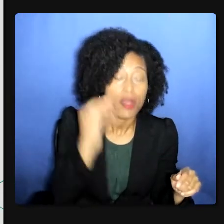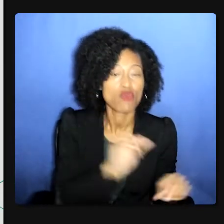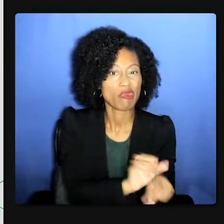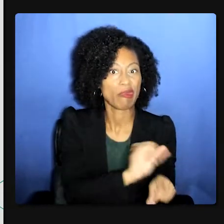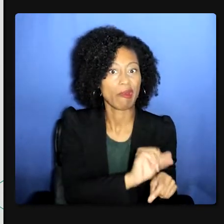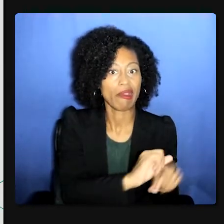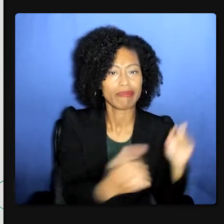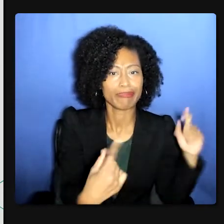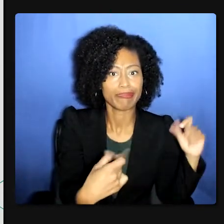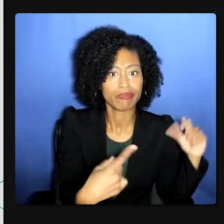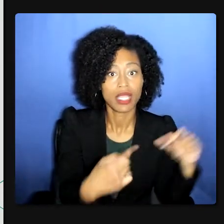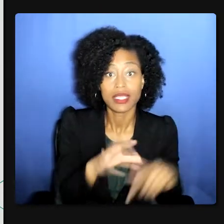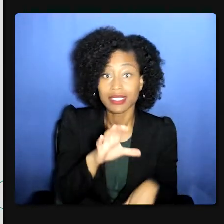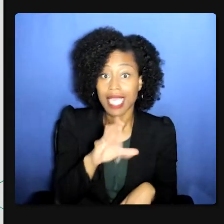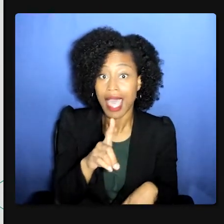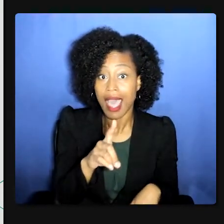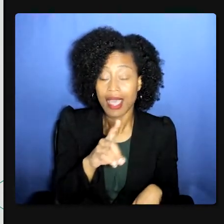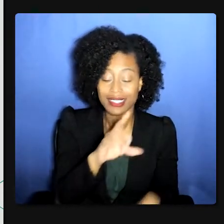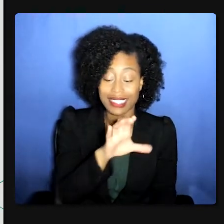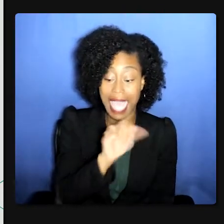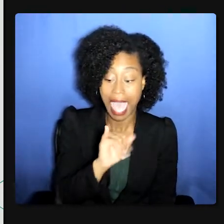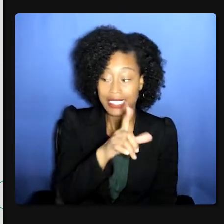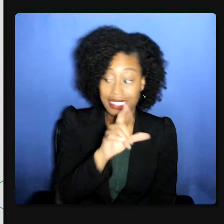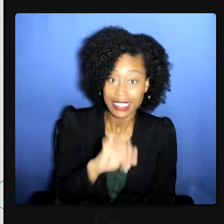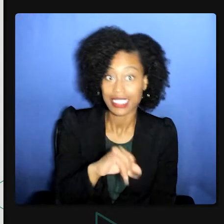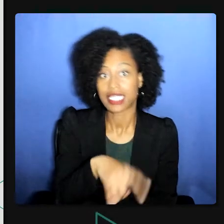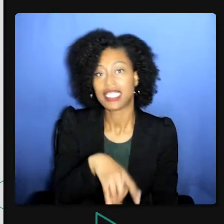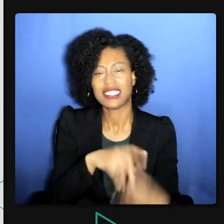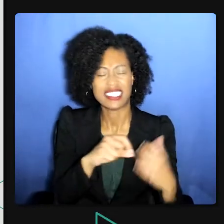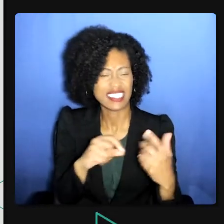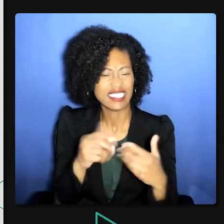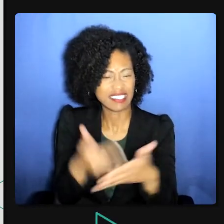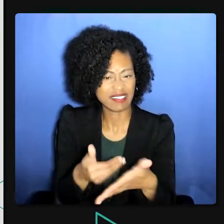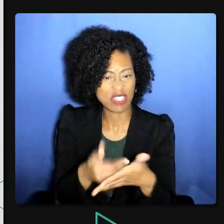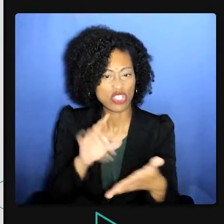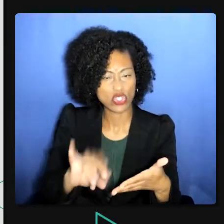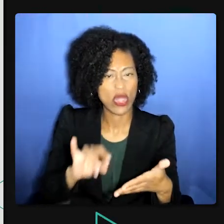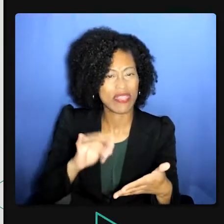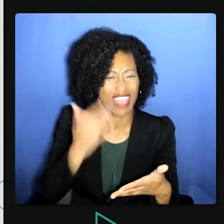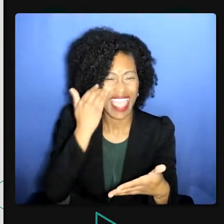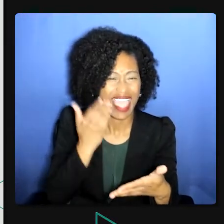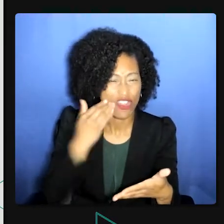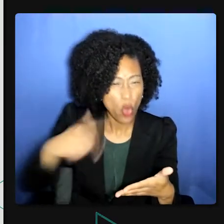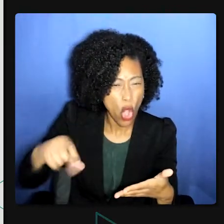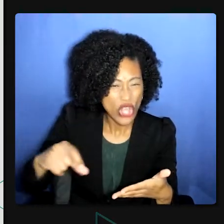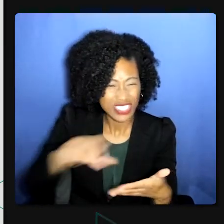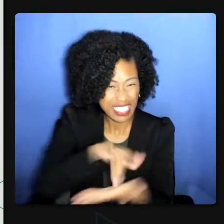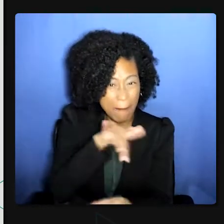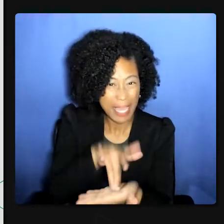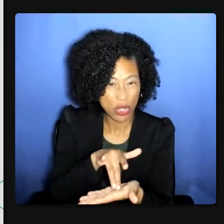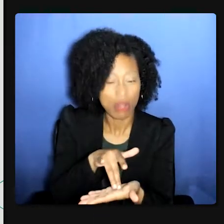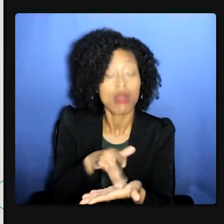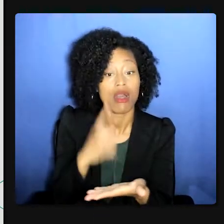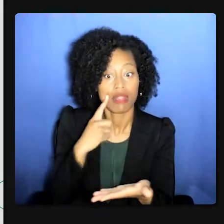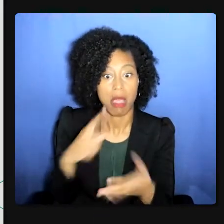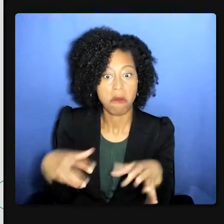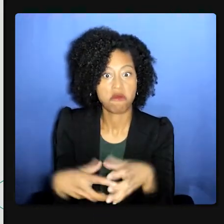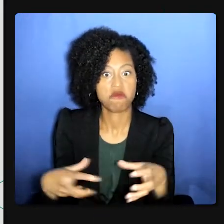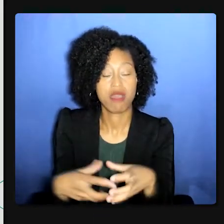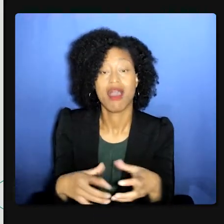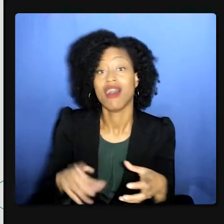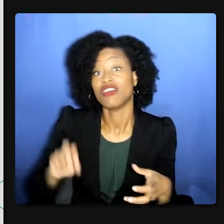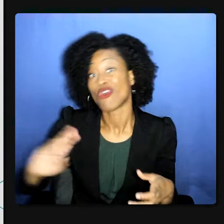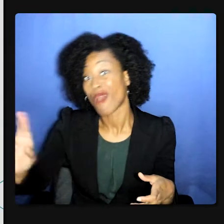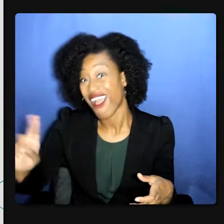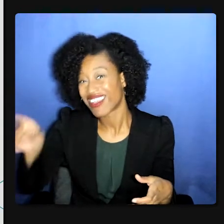control and CI/CD system, perhaps located close to the studio's physical headquarters, and then on to the right, a producer who's also